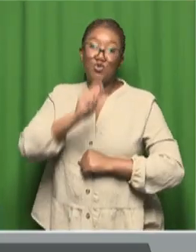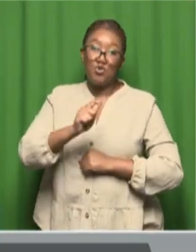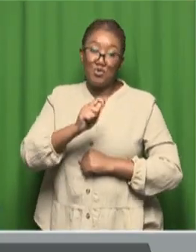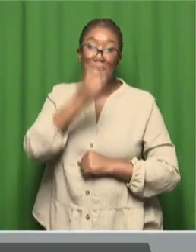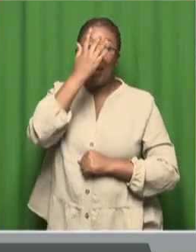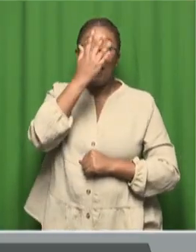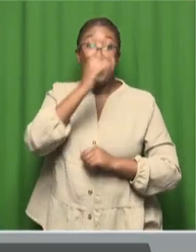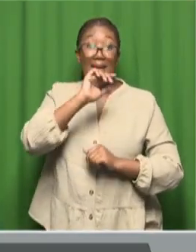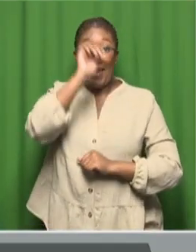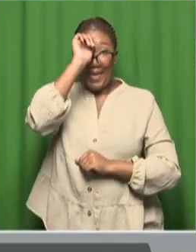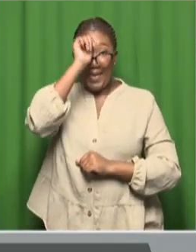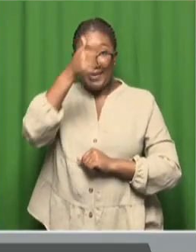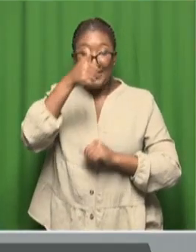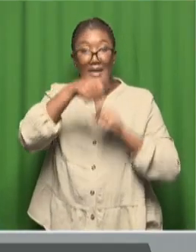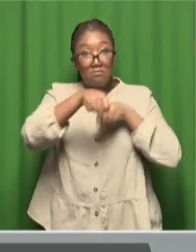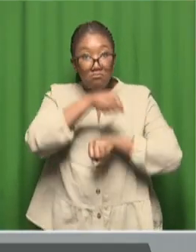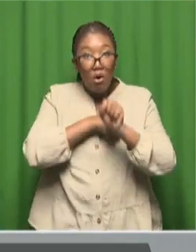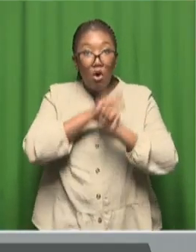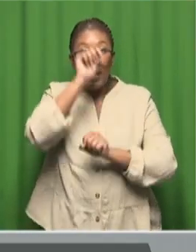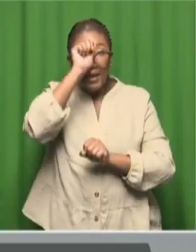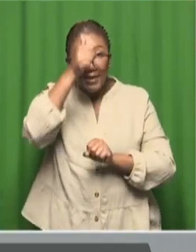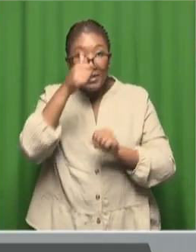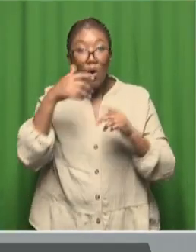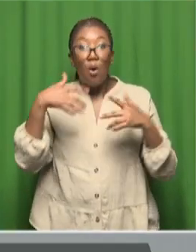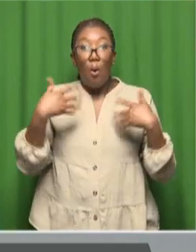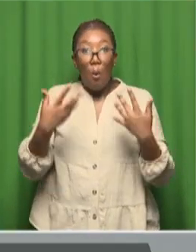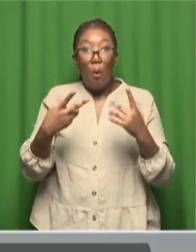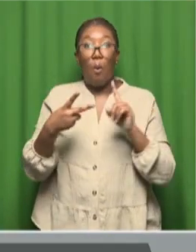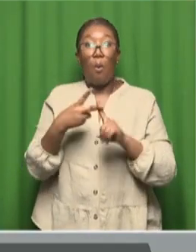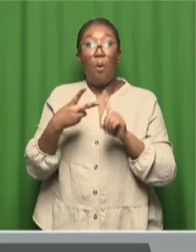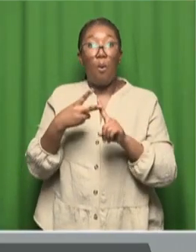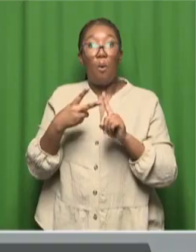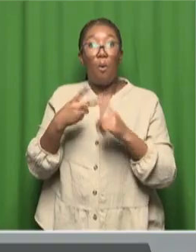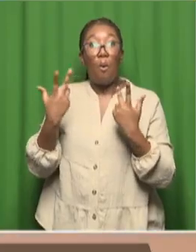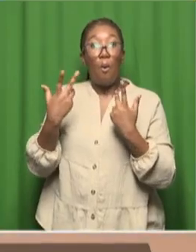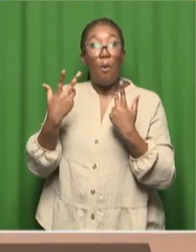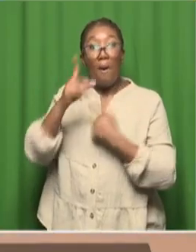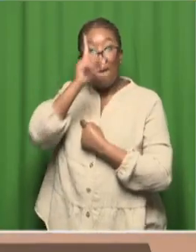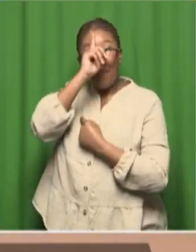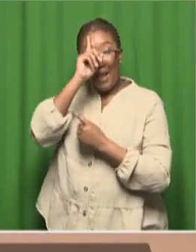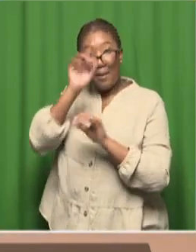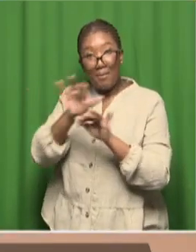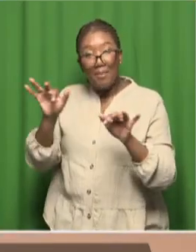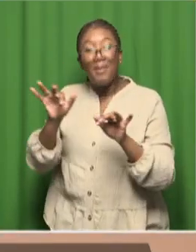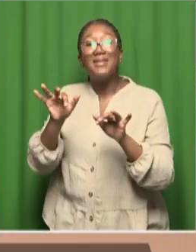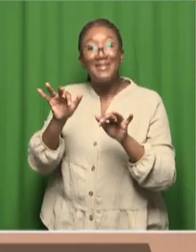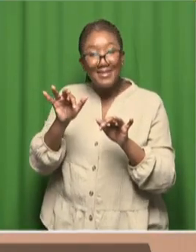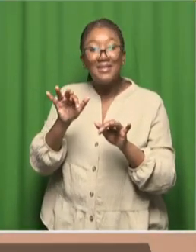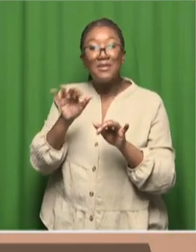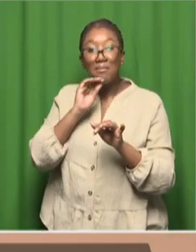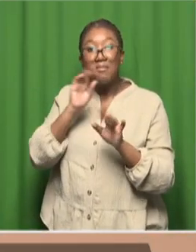as the traditional Afrikaner patients, really? Also at higher risk. Yeah. Do we know why? It's a genetic